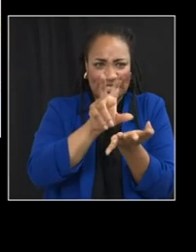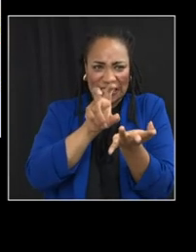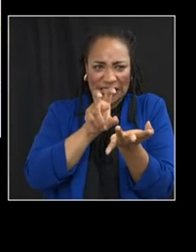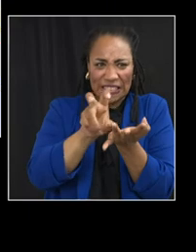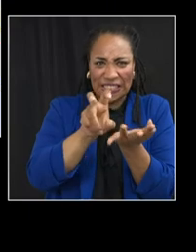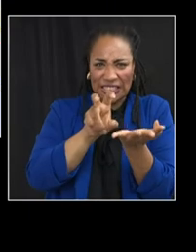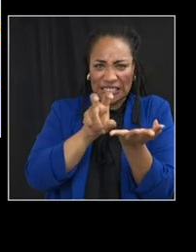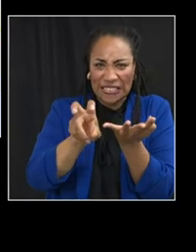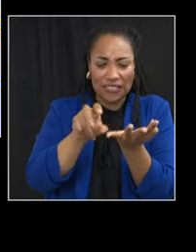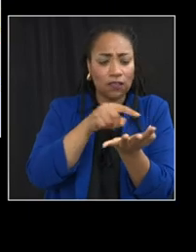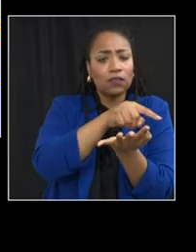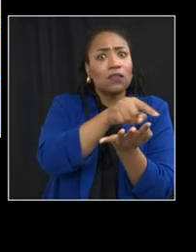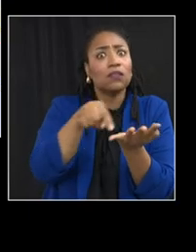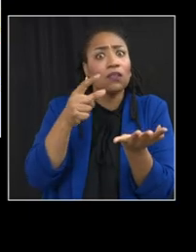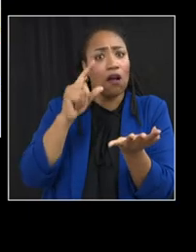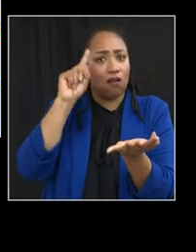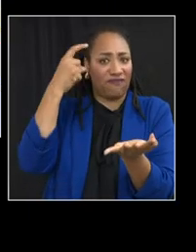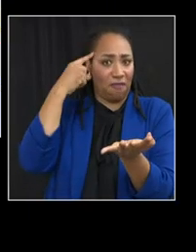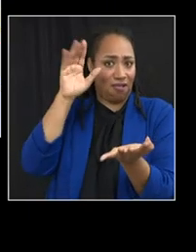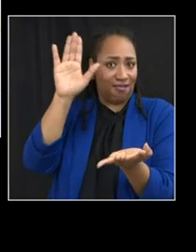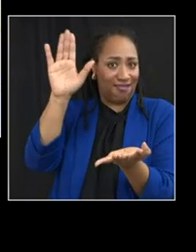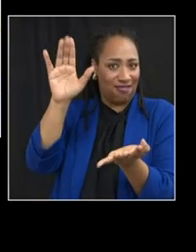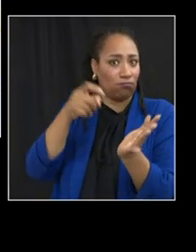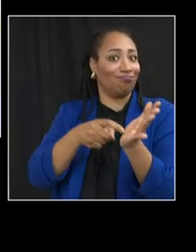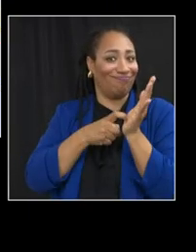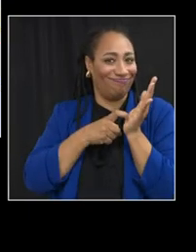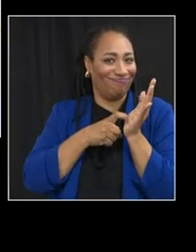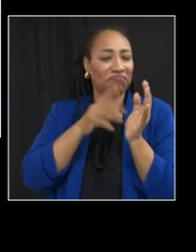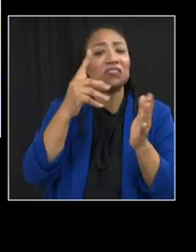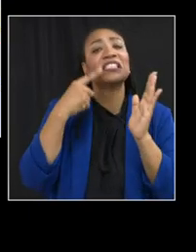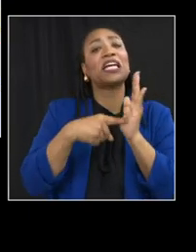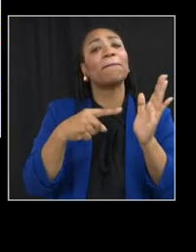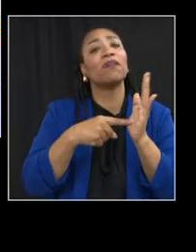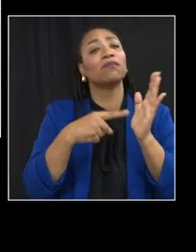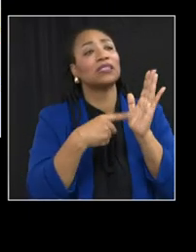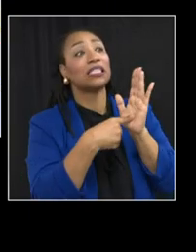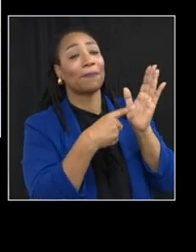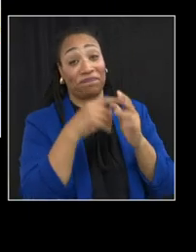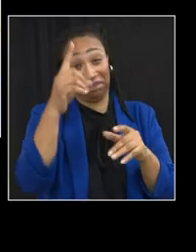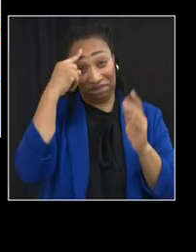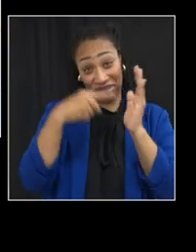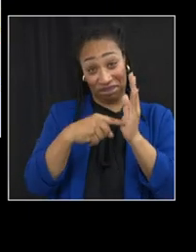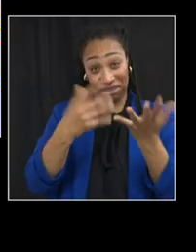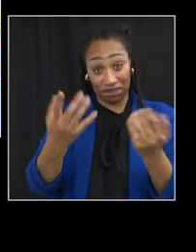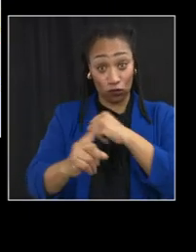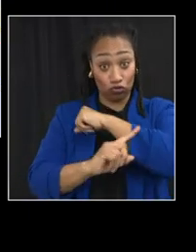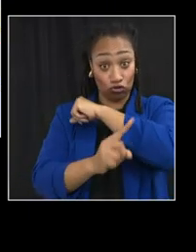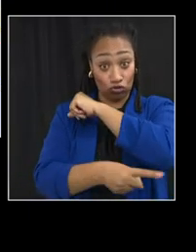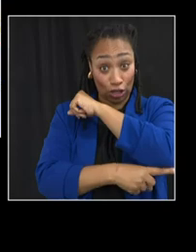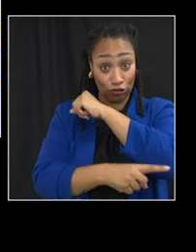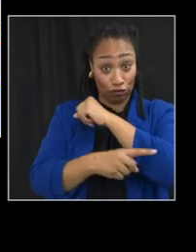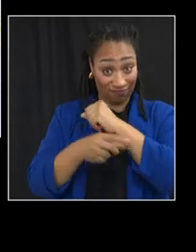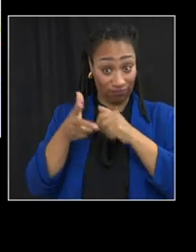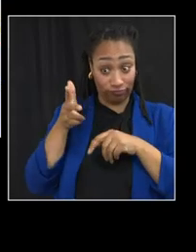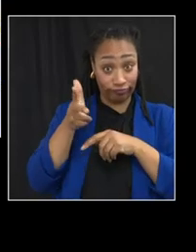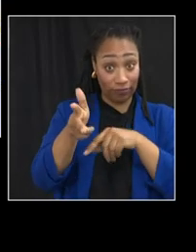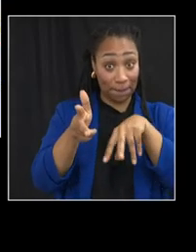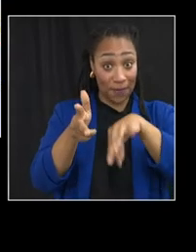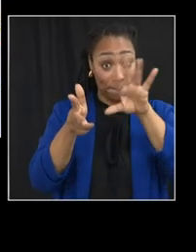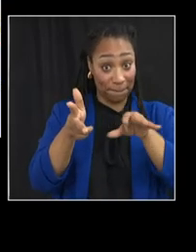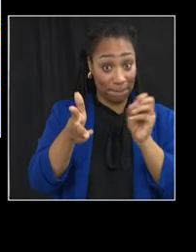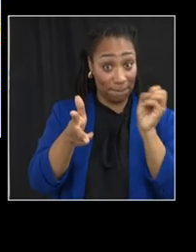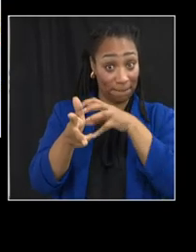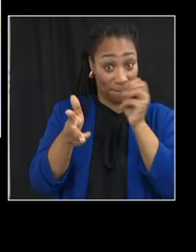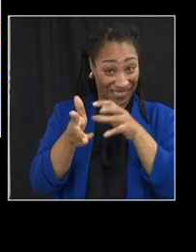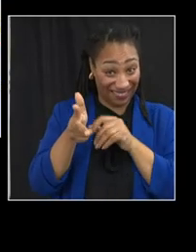What must we do? Pick up the trash? The government must pick up the trash. The government must run